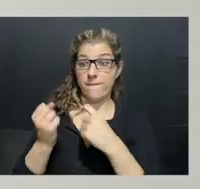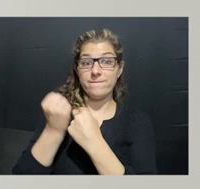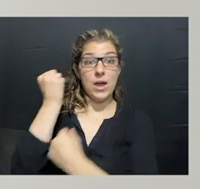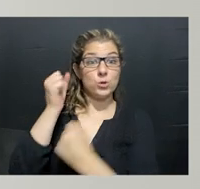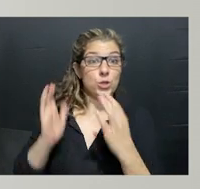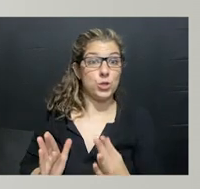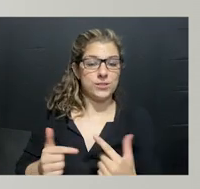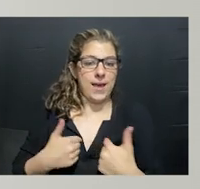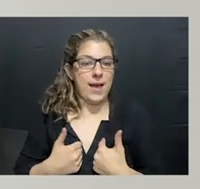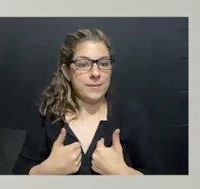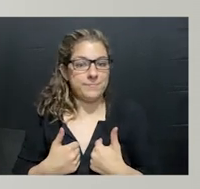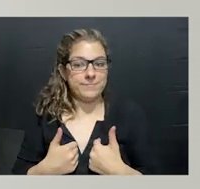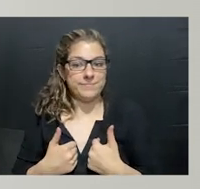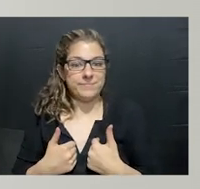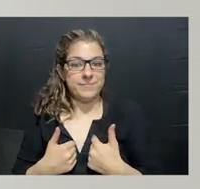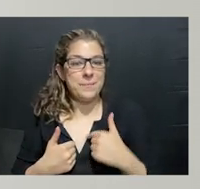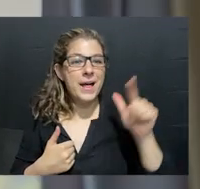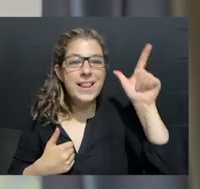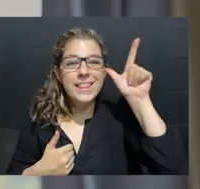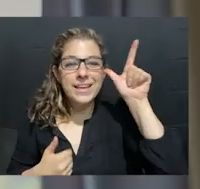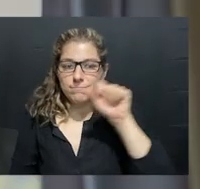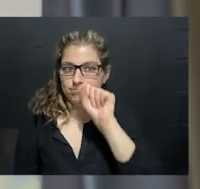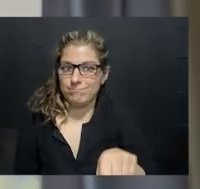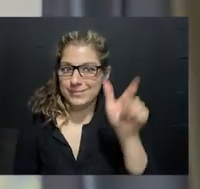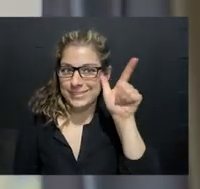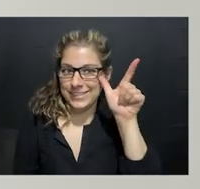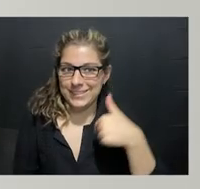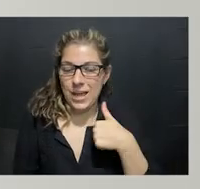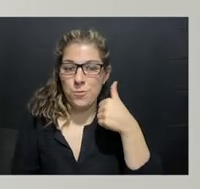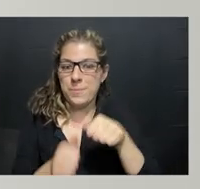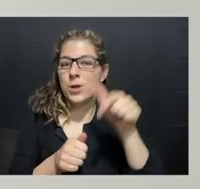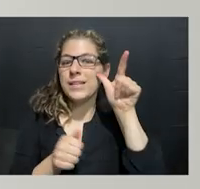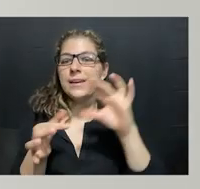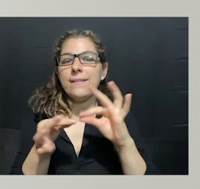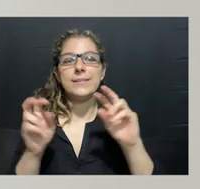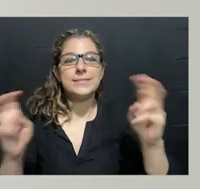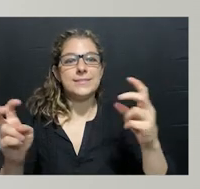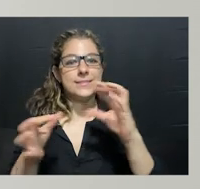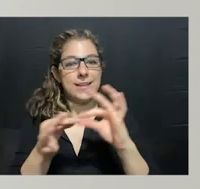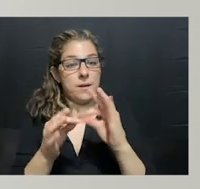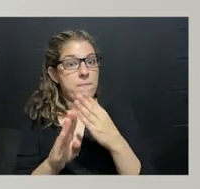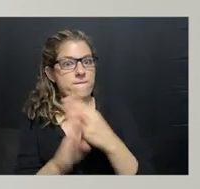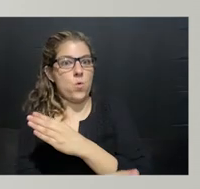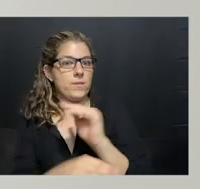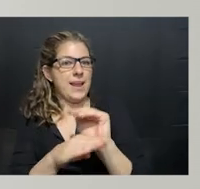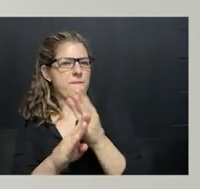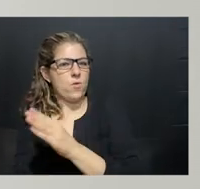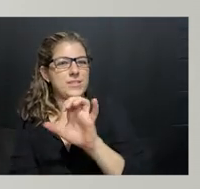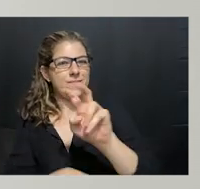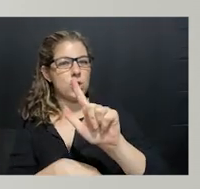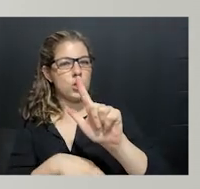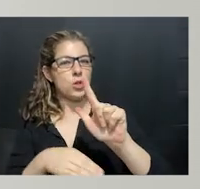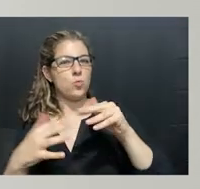founders. I'm a Lincolnist, and I remember what Lincoln said at the eve of the Civil War, where he